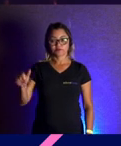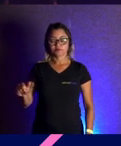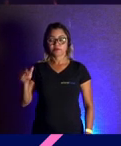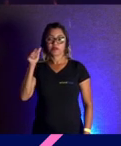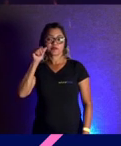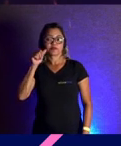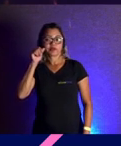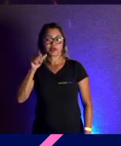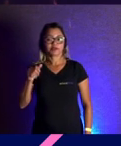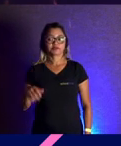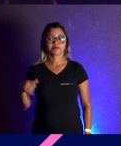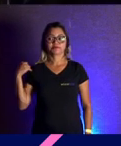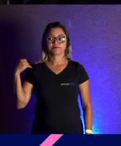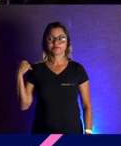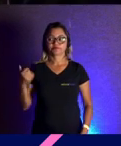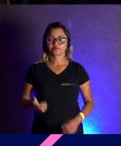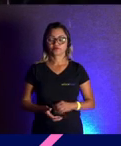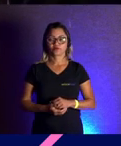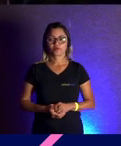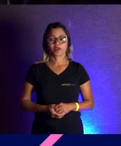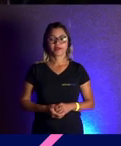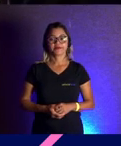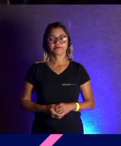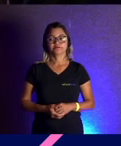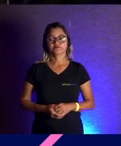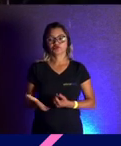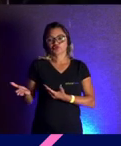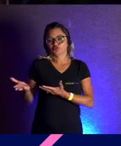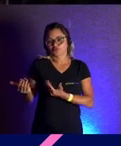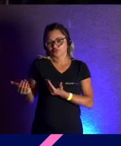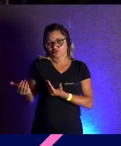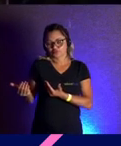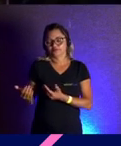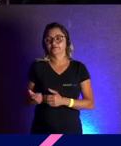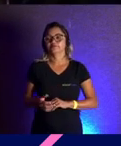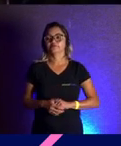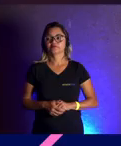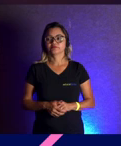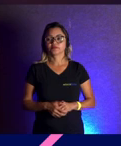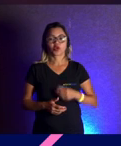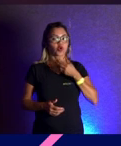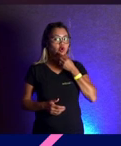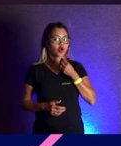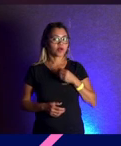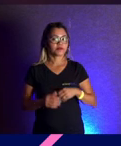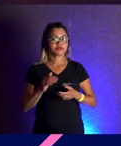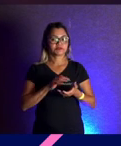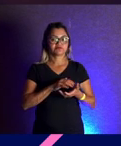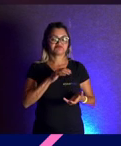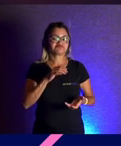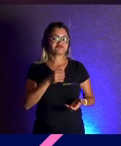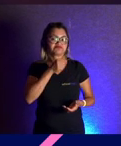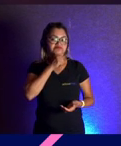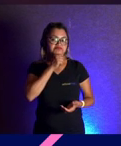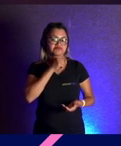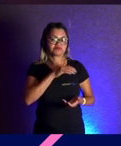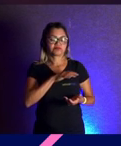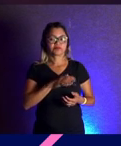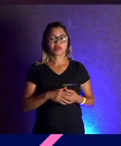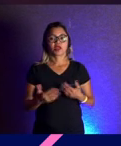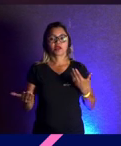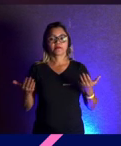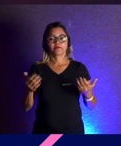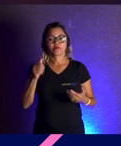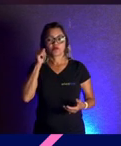than the age of the men are older, by adjusting by sex, maybe you get a better estimate of it. But notice that what you've done